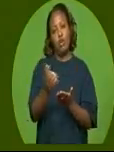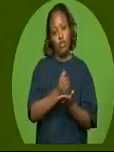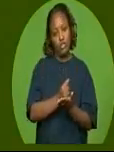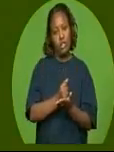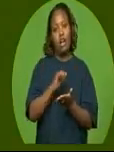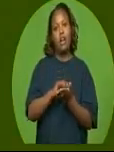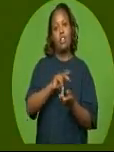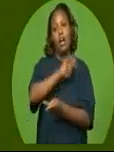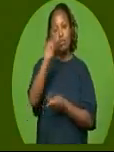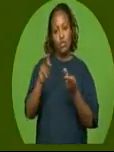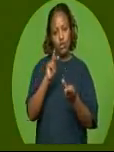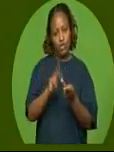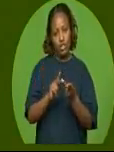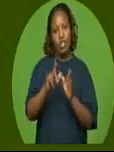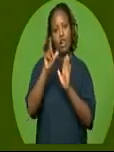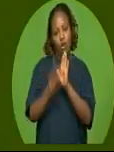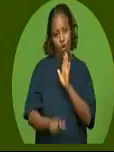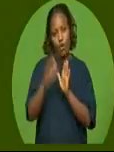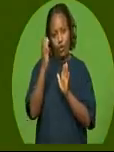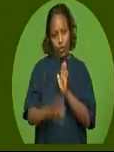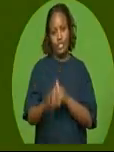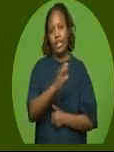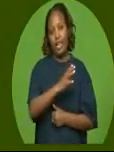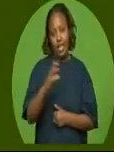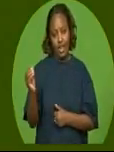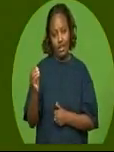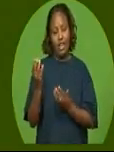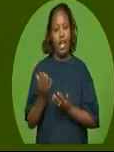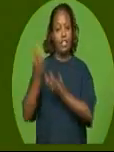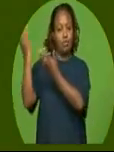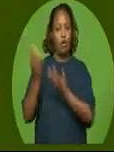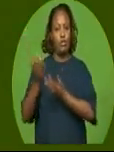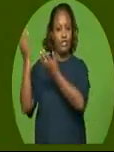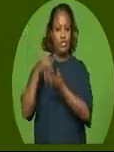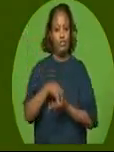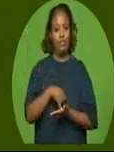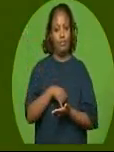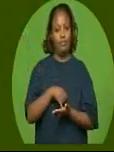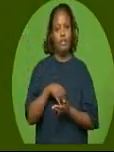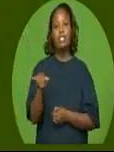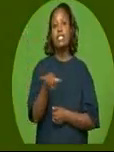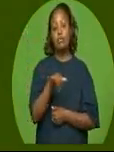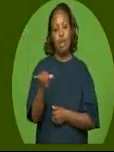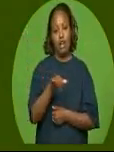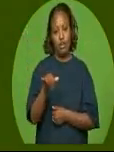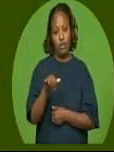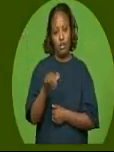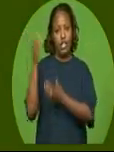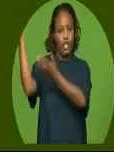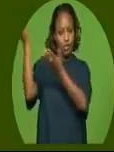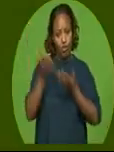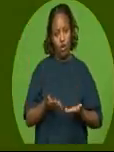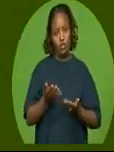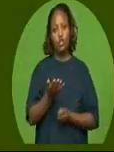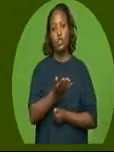can produce at an absolutely lower cost and export it. Similarly,